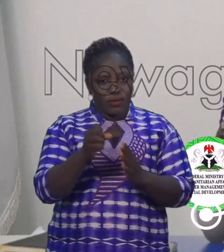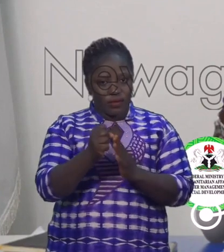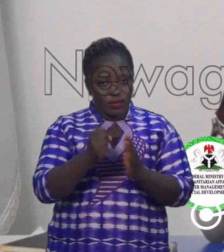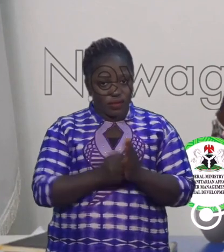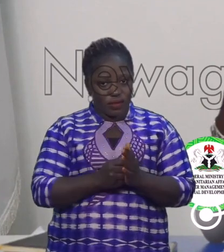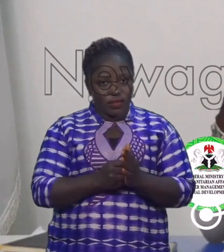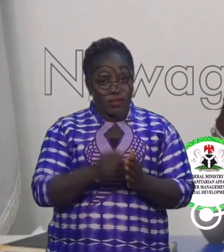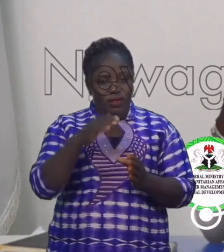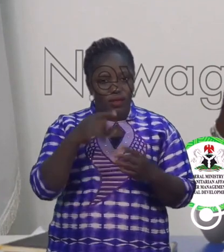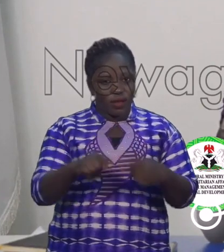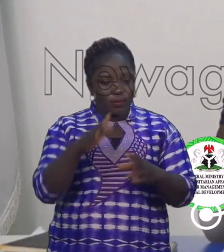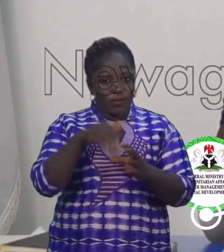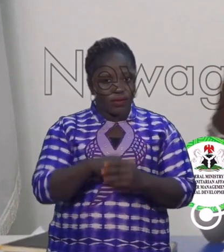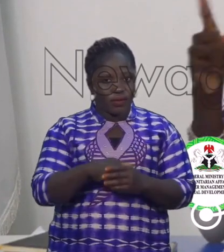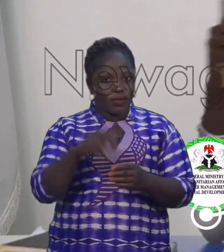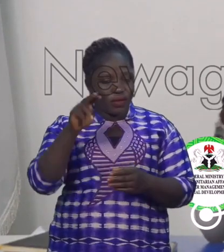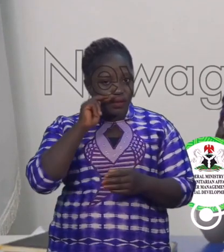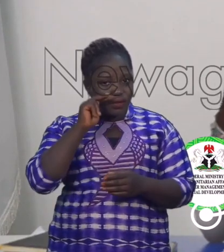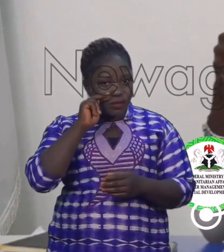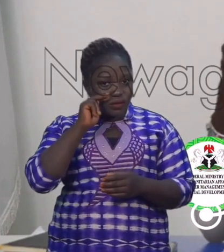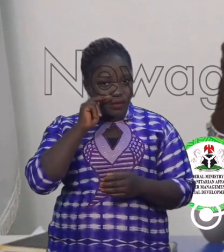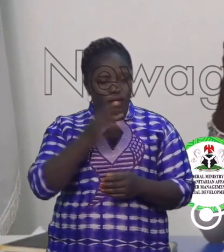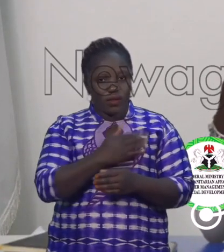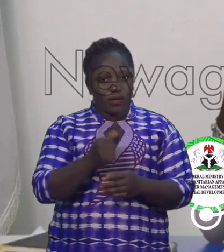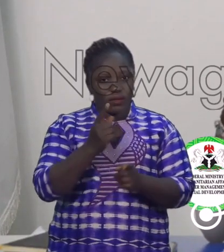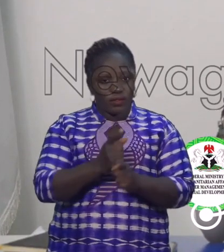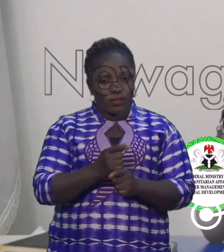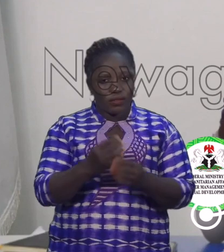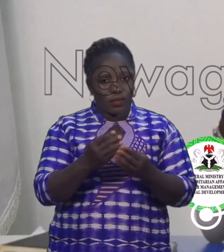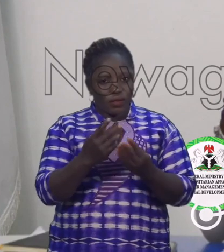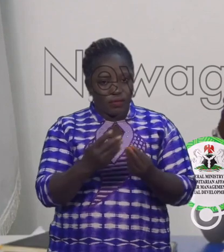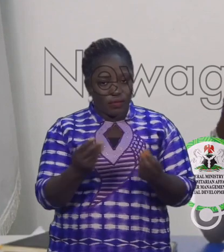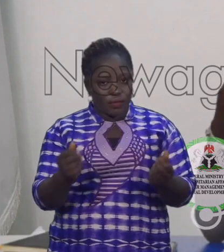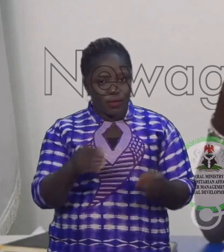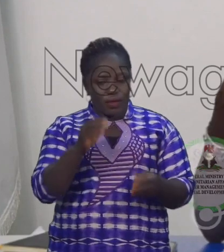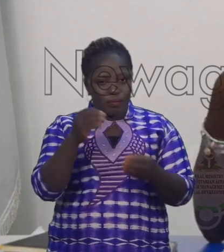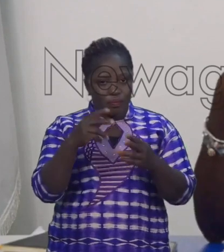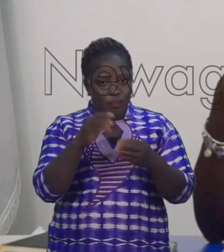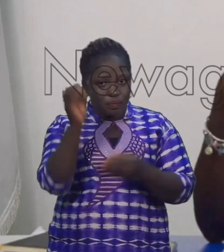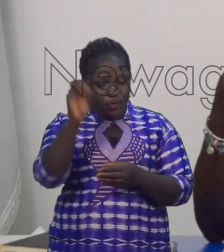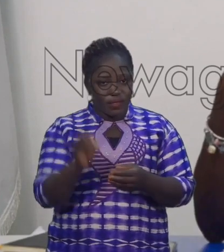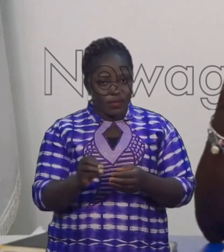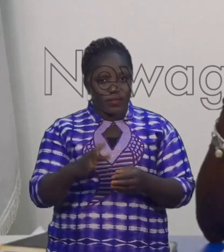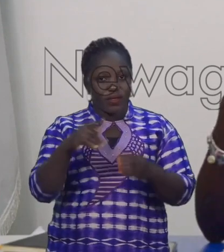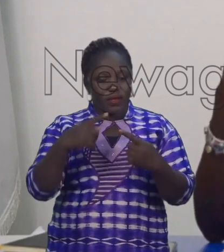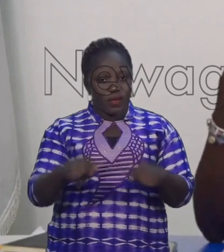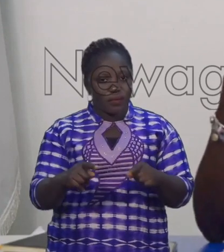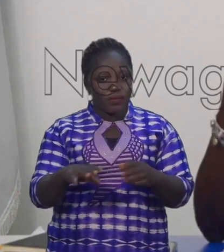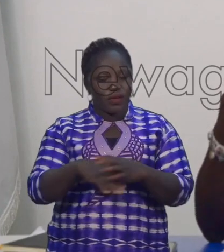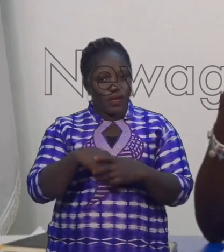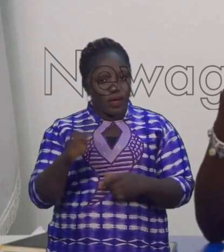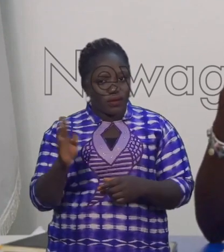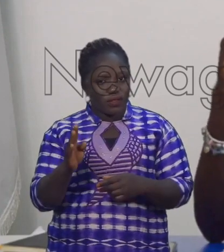75% of people trafficked in Nigeria are trafficked across state lines. 23% are trafficked within the state.